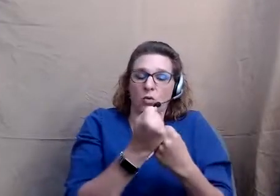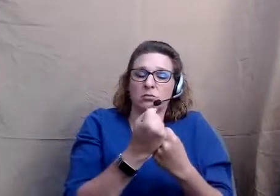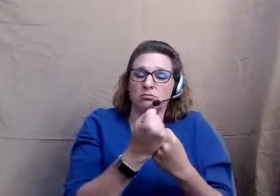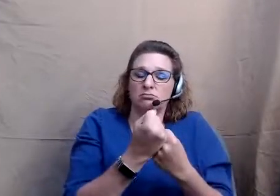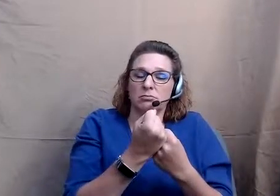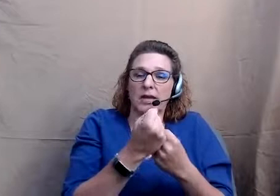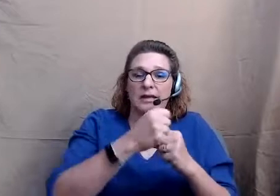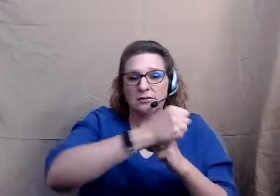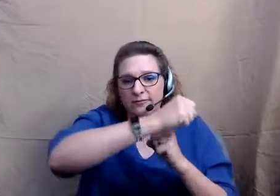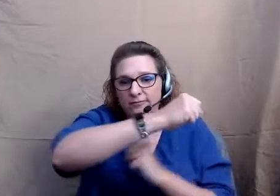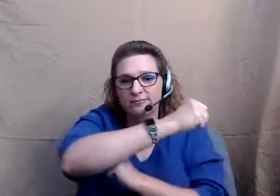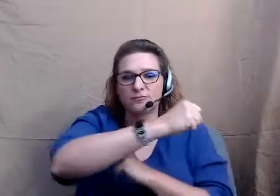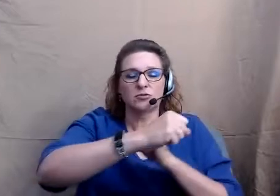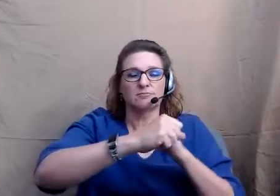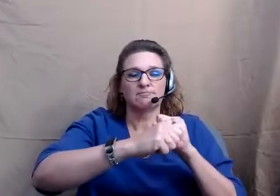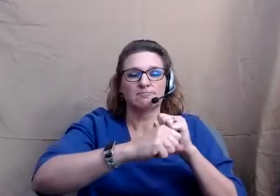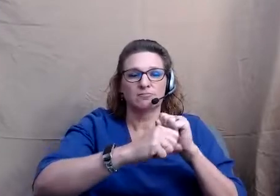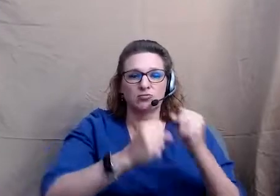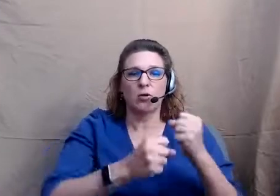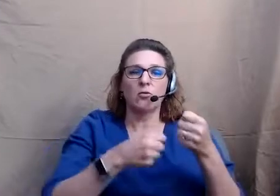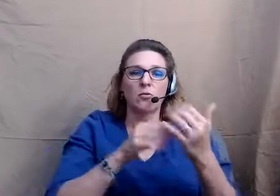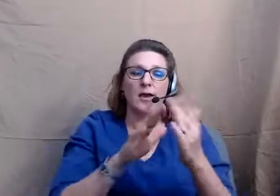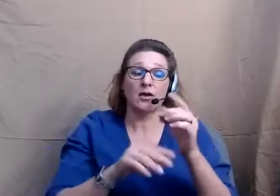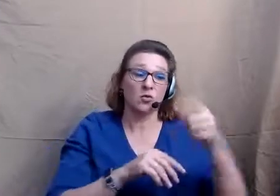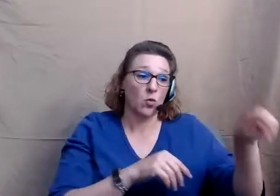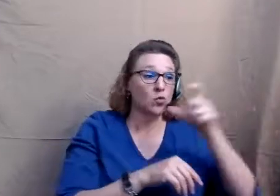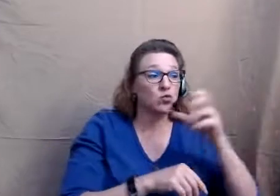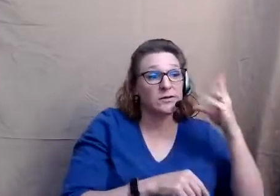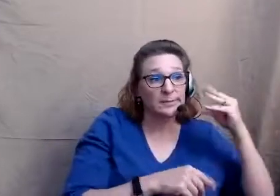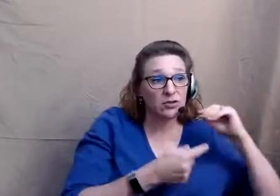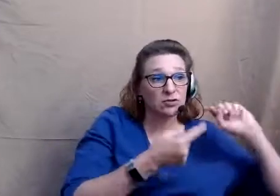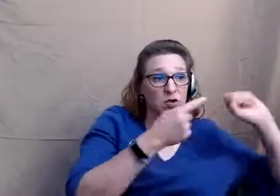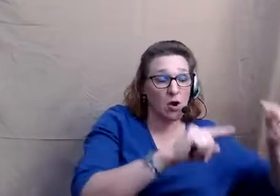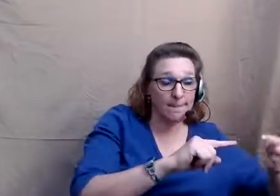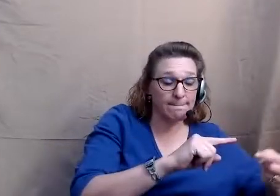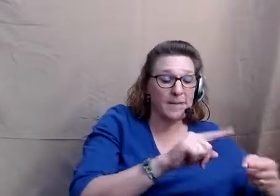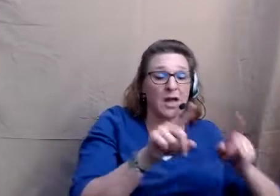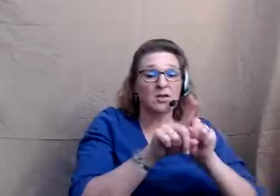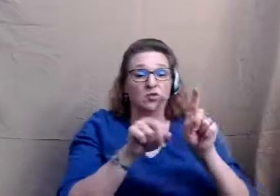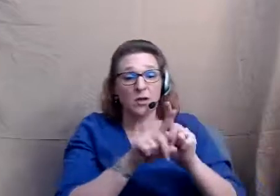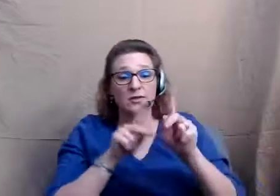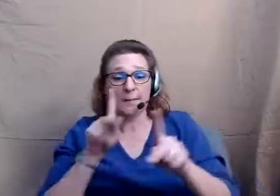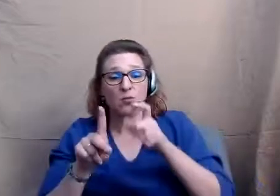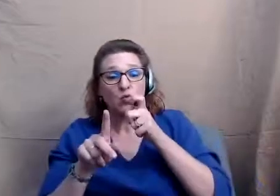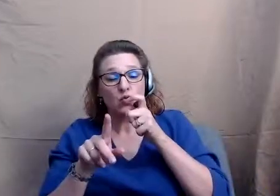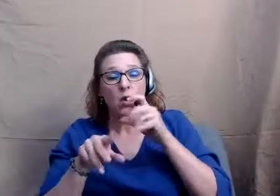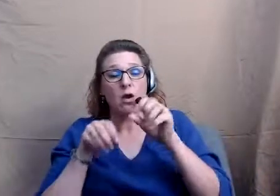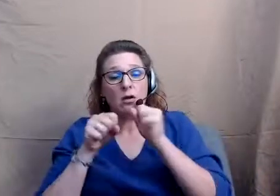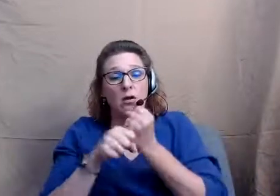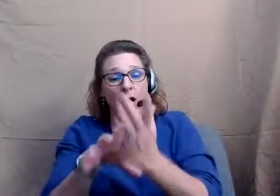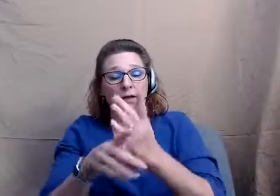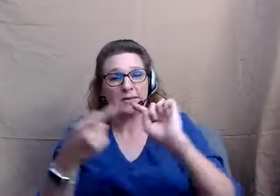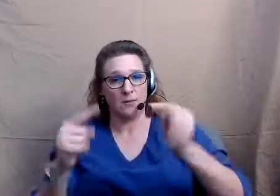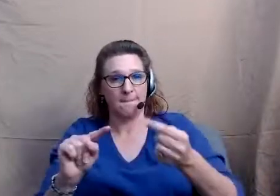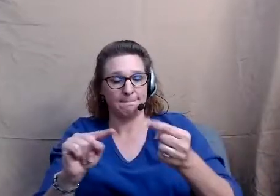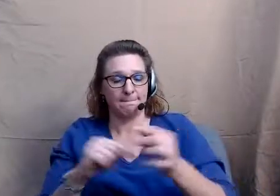both people who've been harmed and much more controversially to people who are doing harm. But because, and